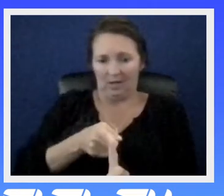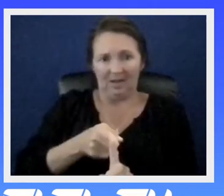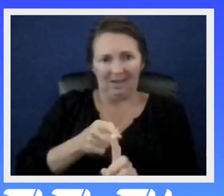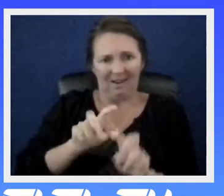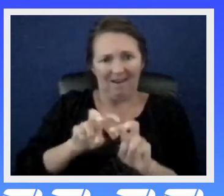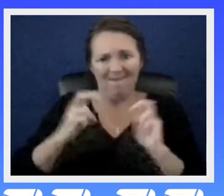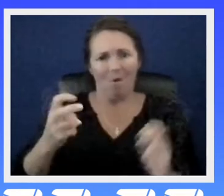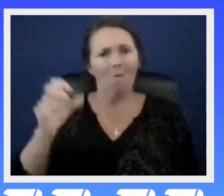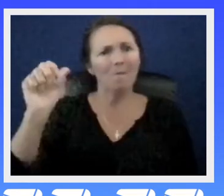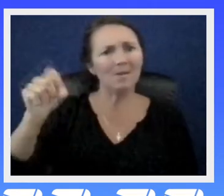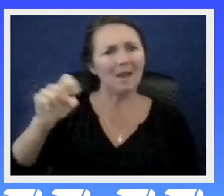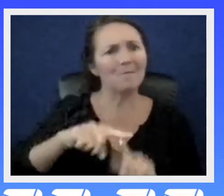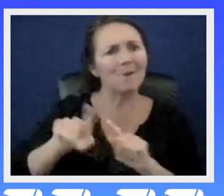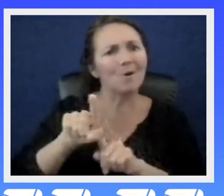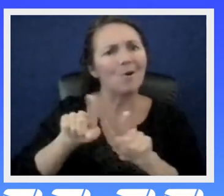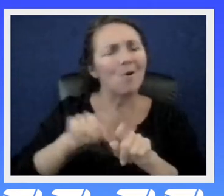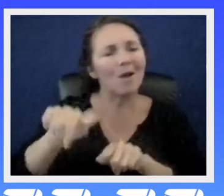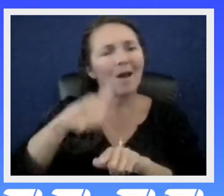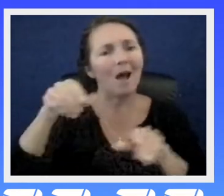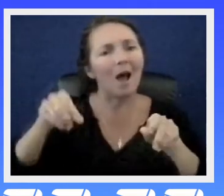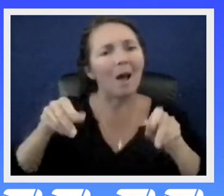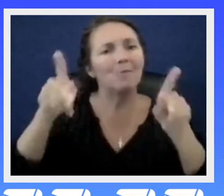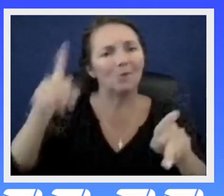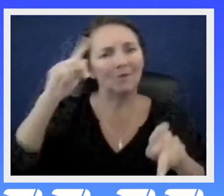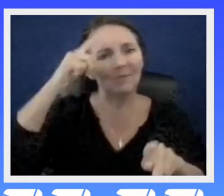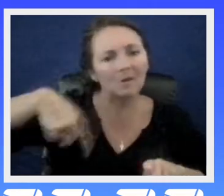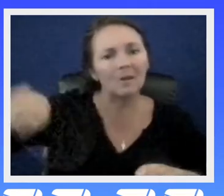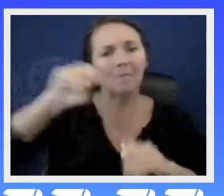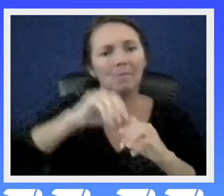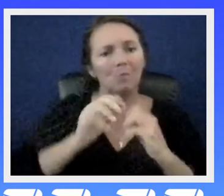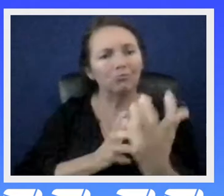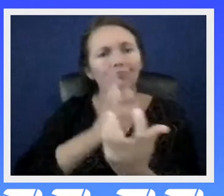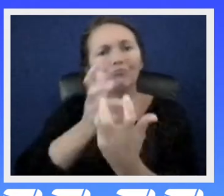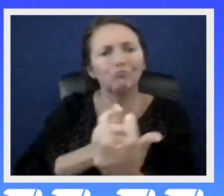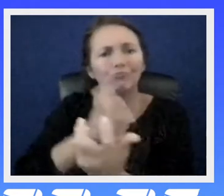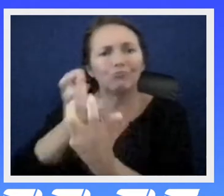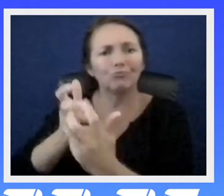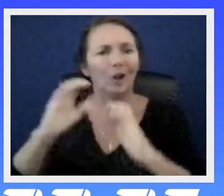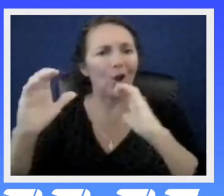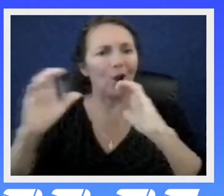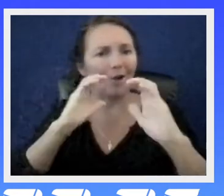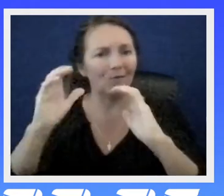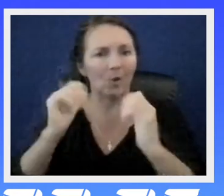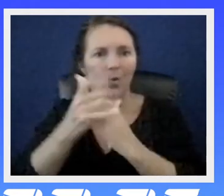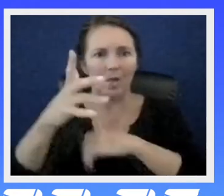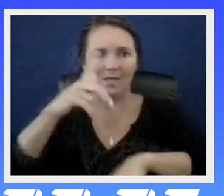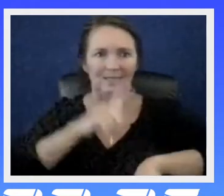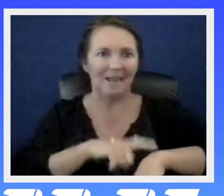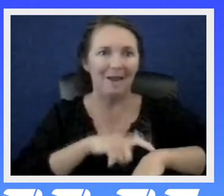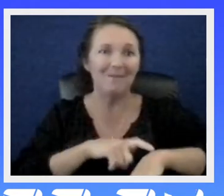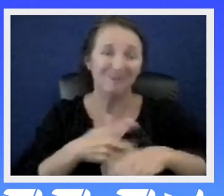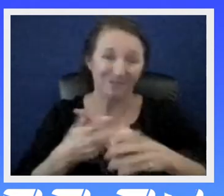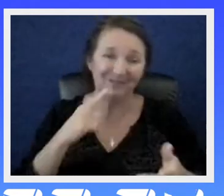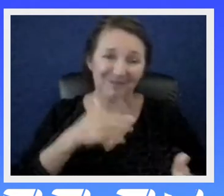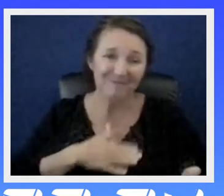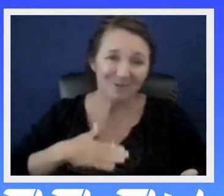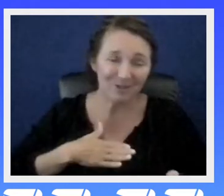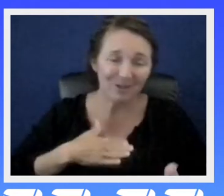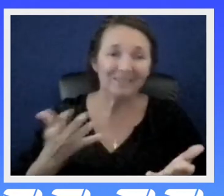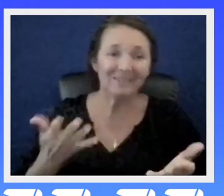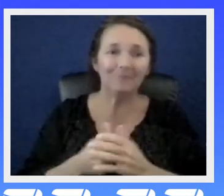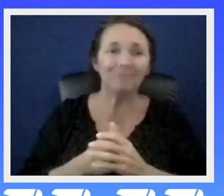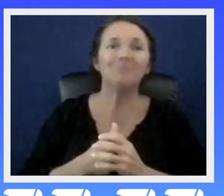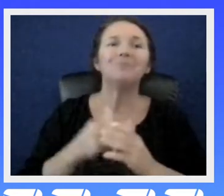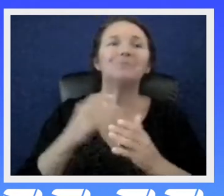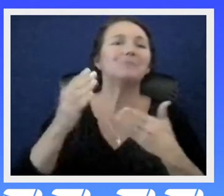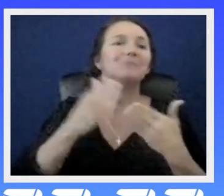also another opportunity for us to have a more engaged conversation without timers. I really appreciate it. And I'm really excited